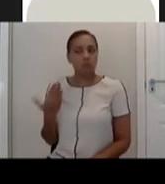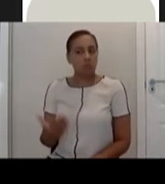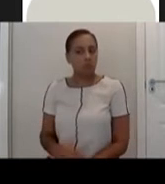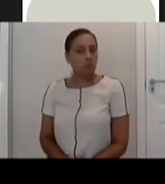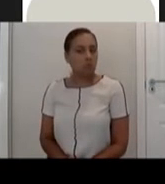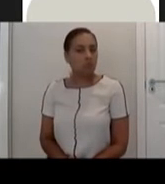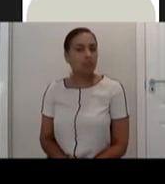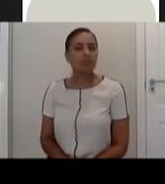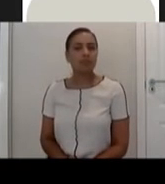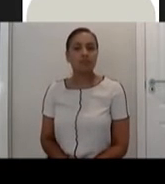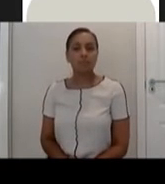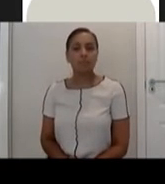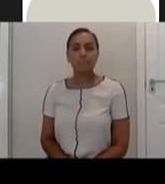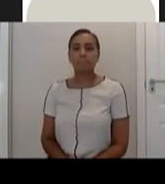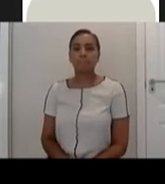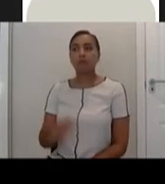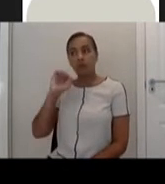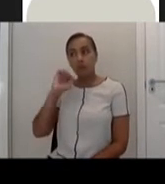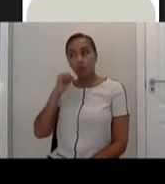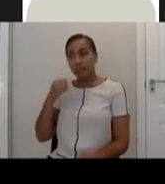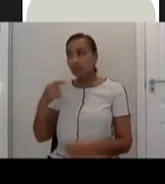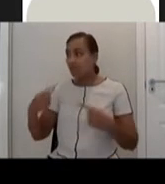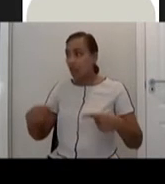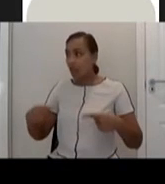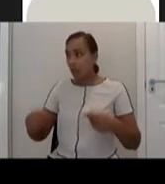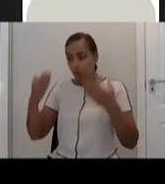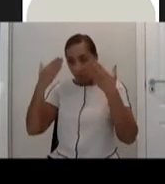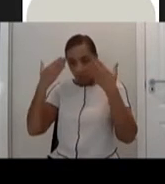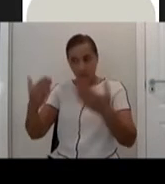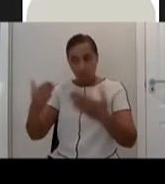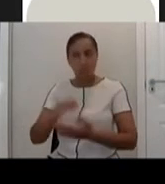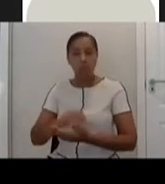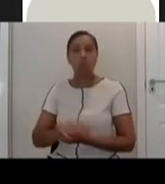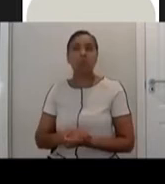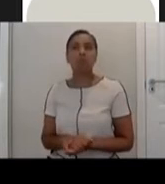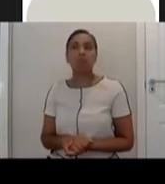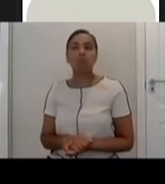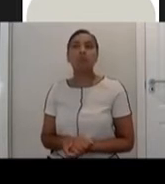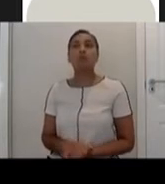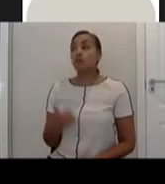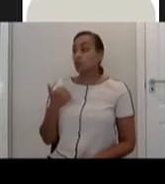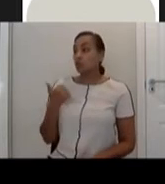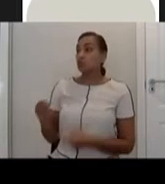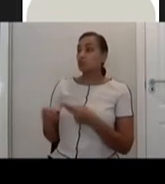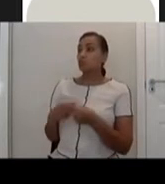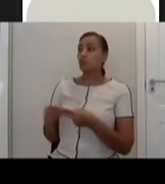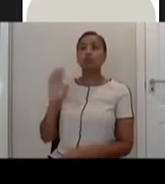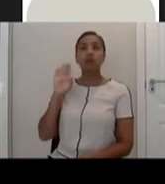First of all, whether that's going to be available. We are having some good news